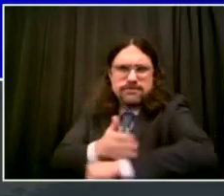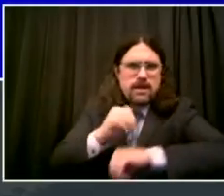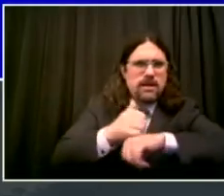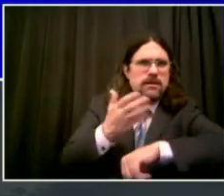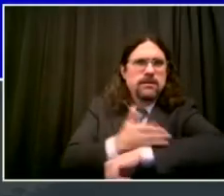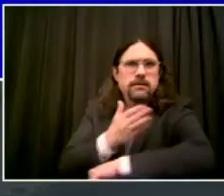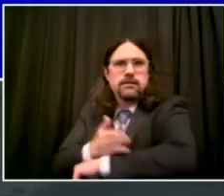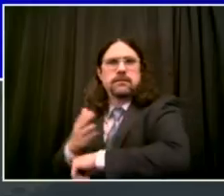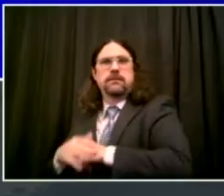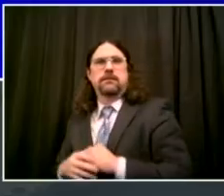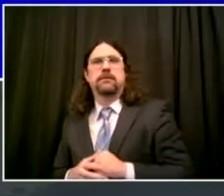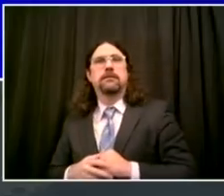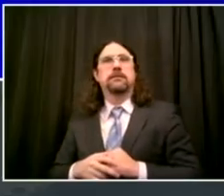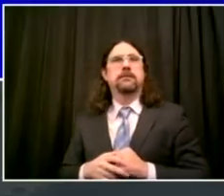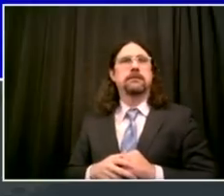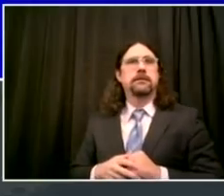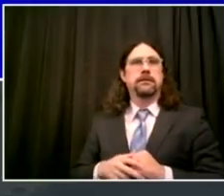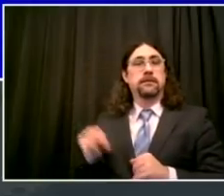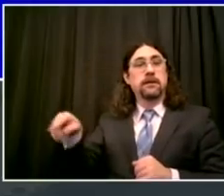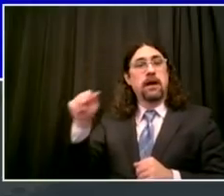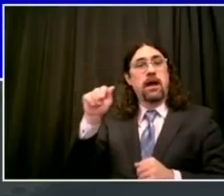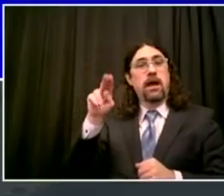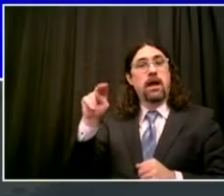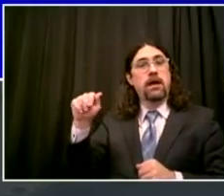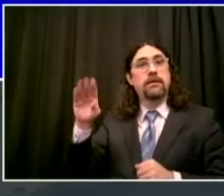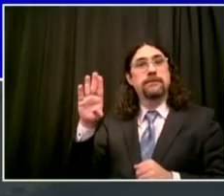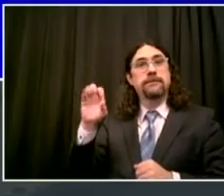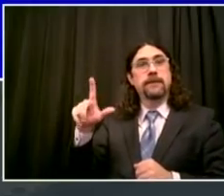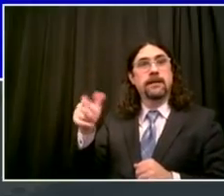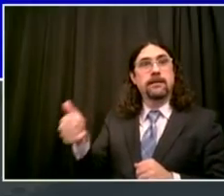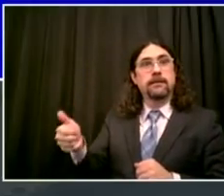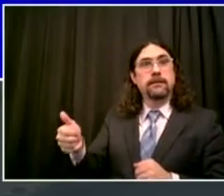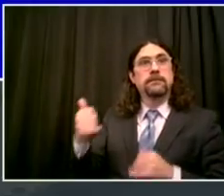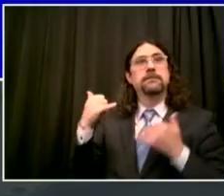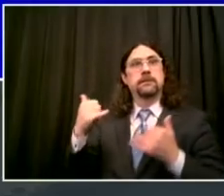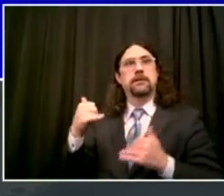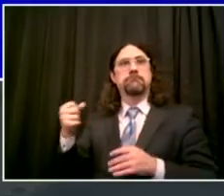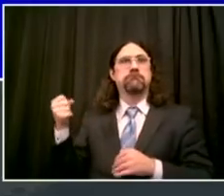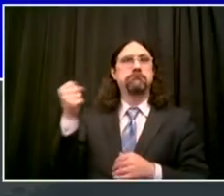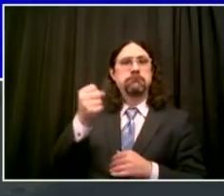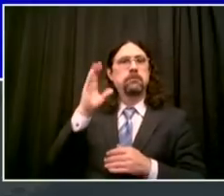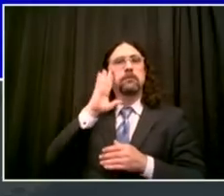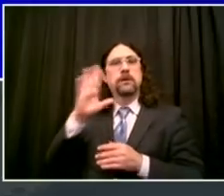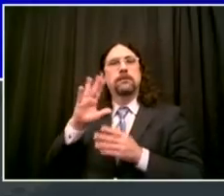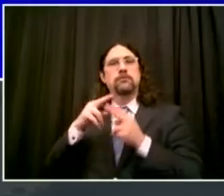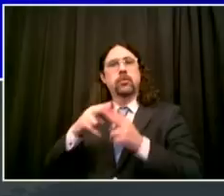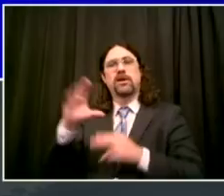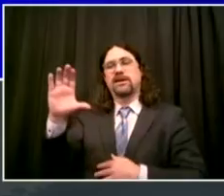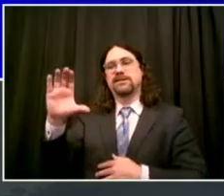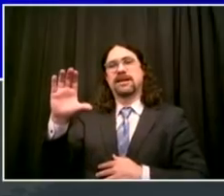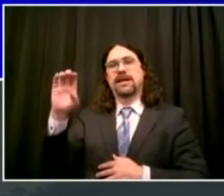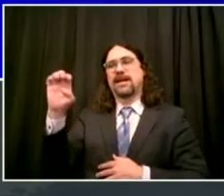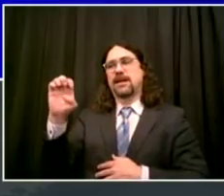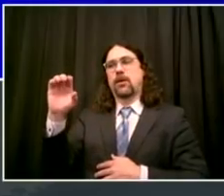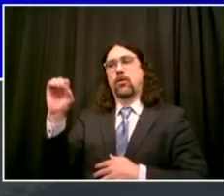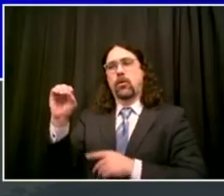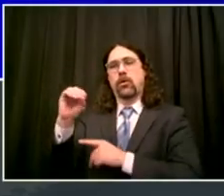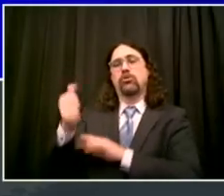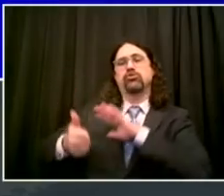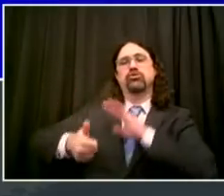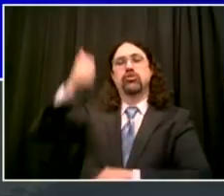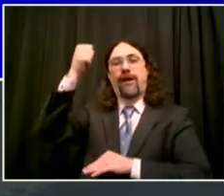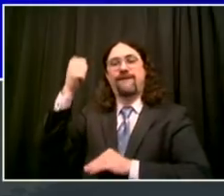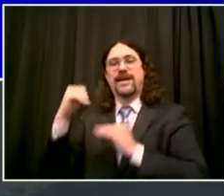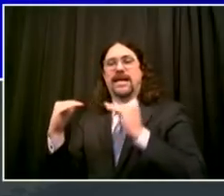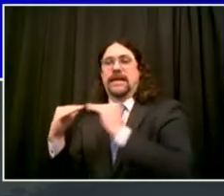Officer, make sure that the Test and Trace initiative really epitomizes our commitment to fairness, our